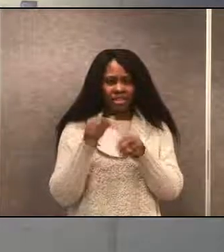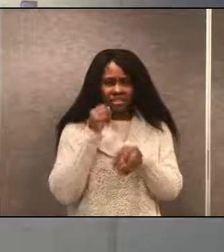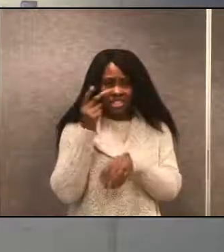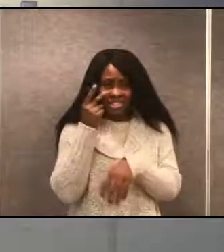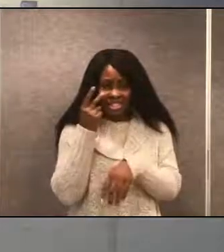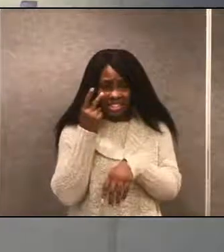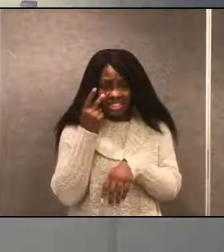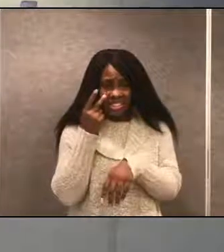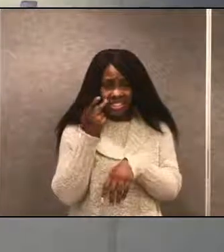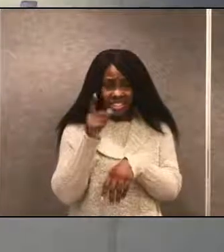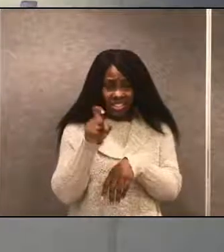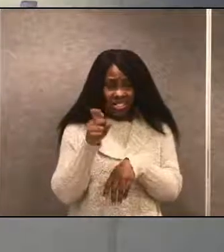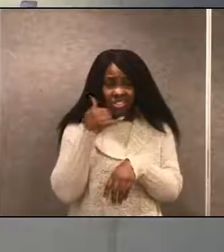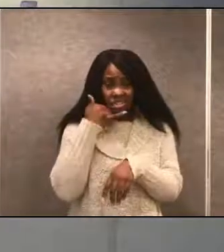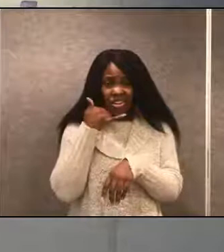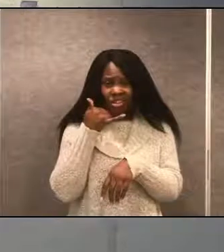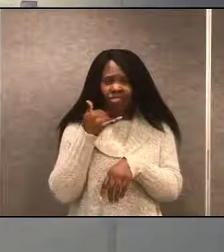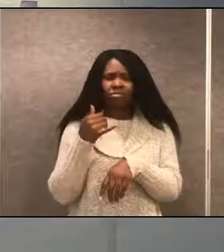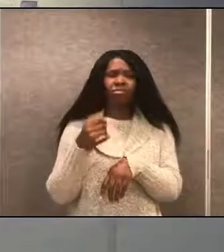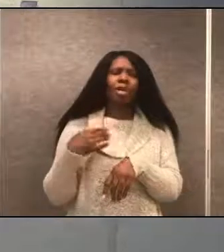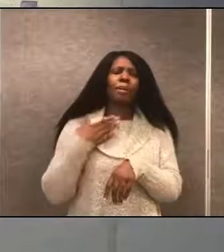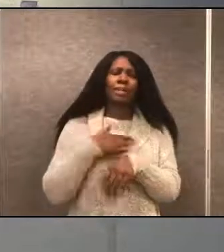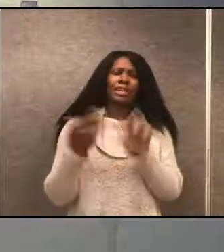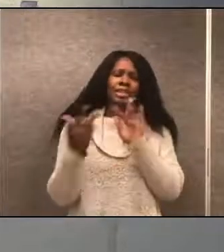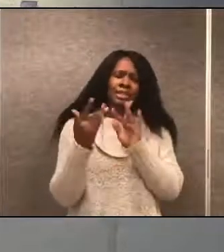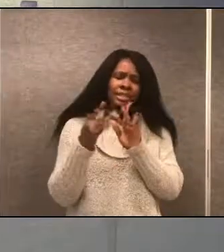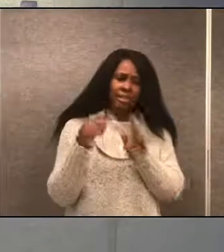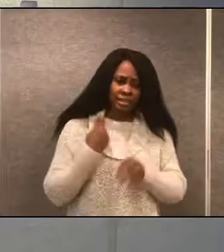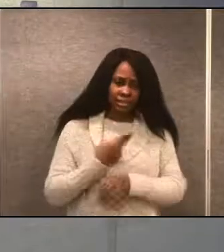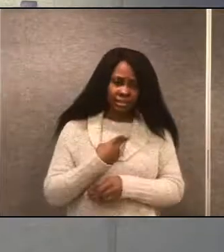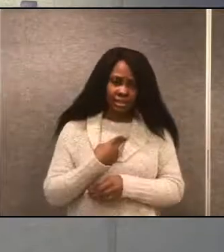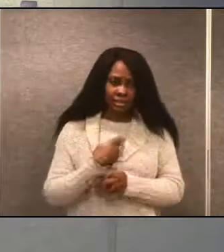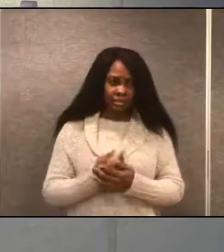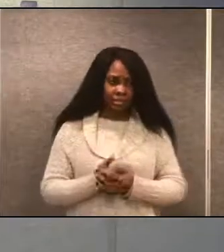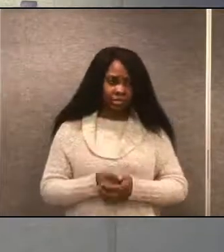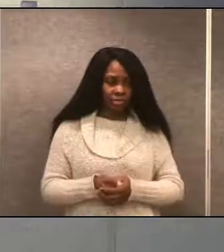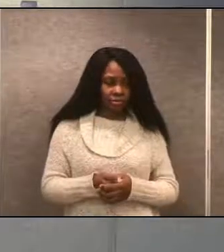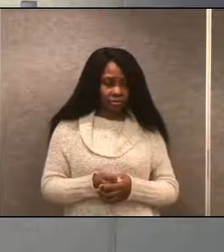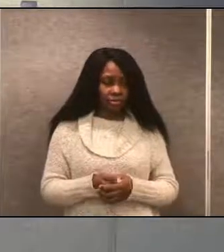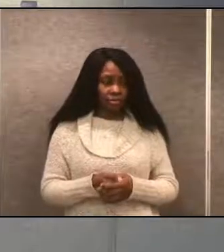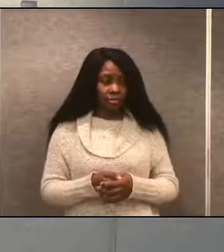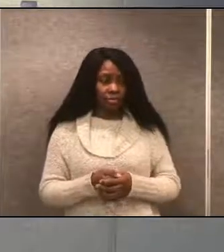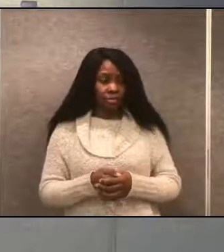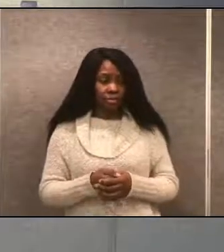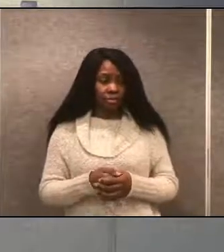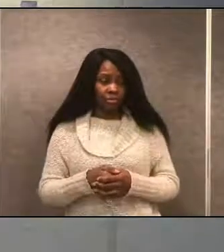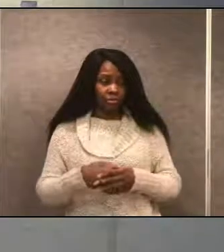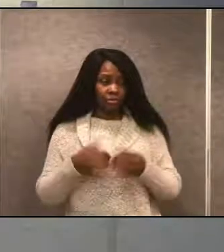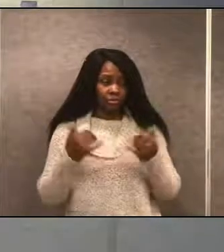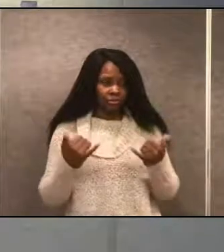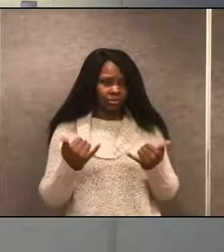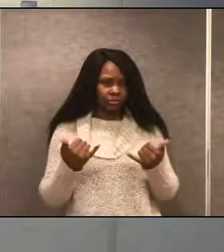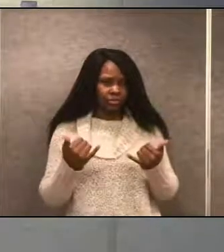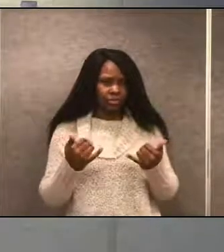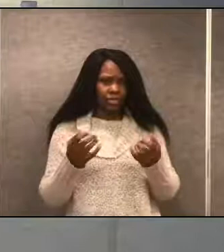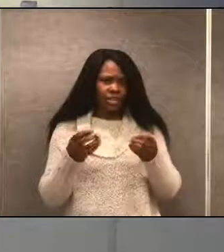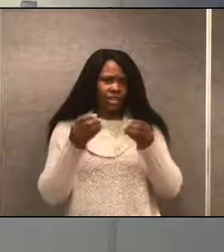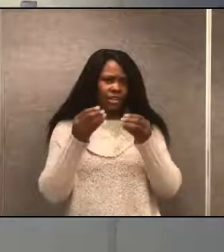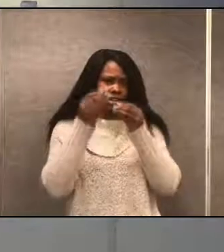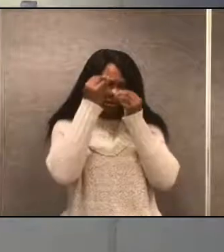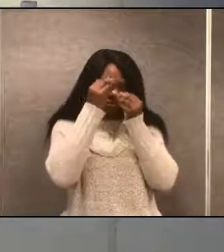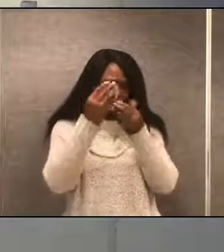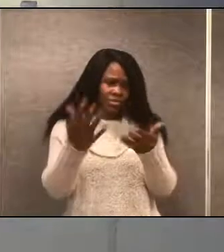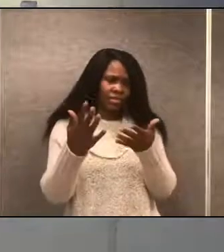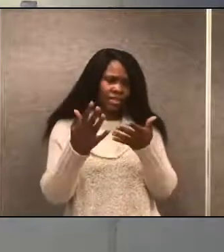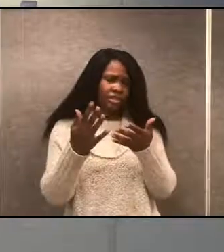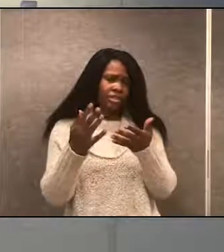turn it over to you. I'm asking you to give an update on this COVID, an update on this surge that we're having, and what's the importance